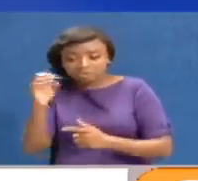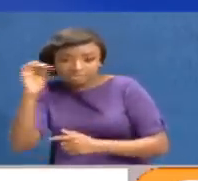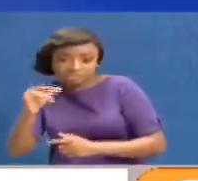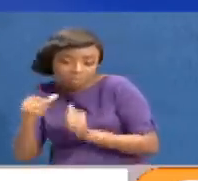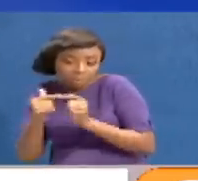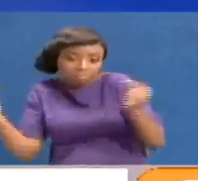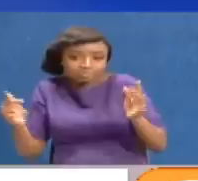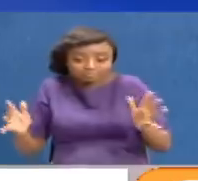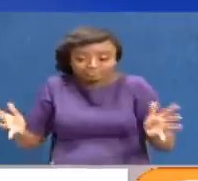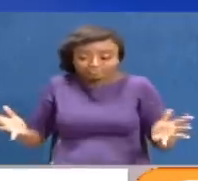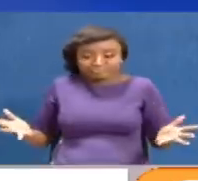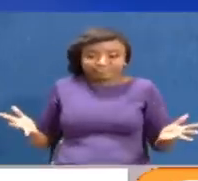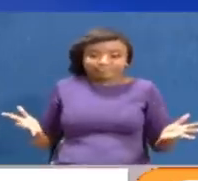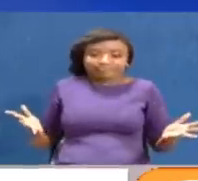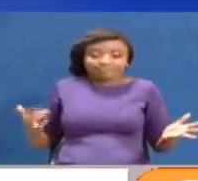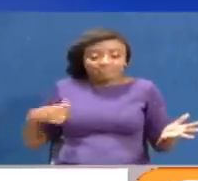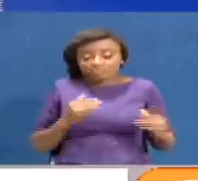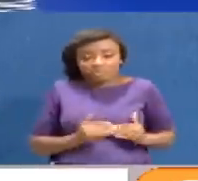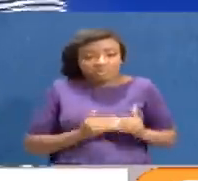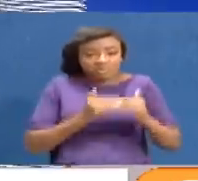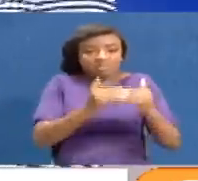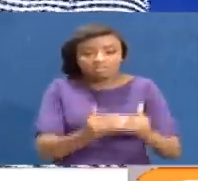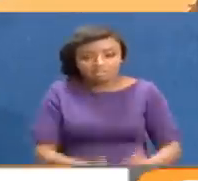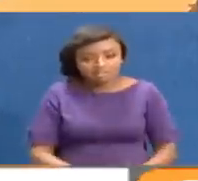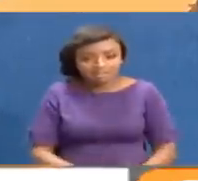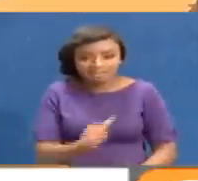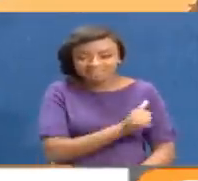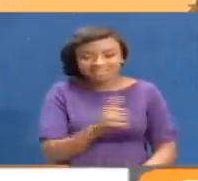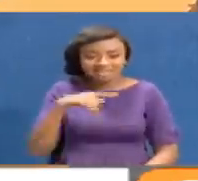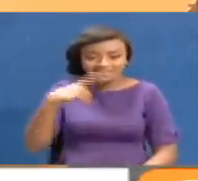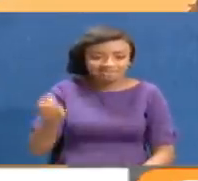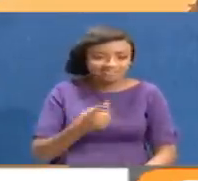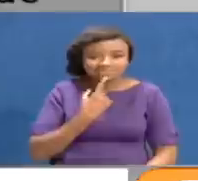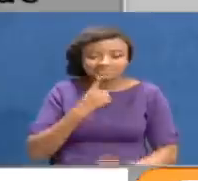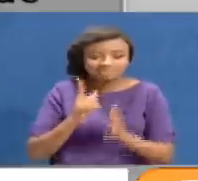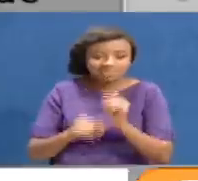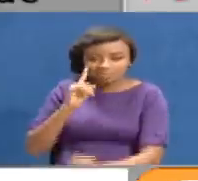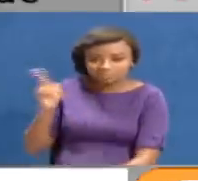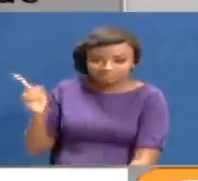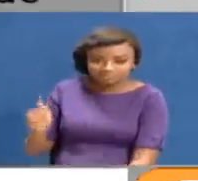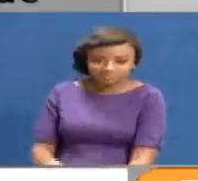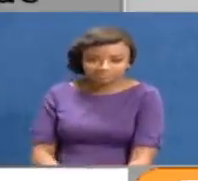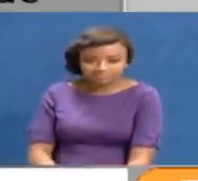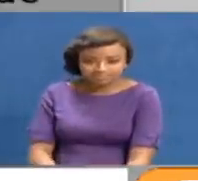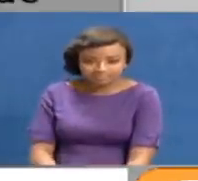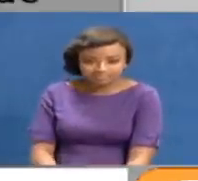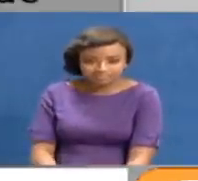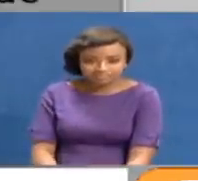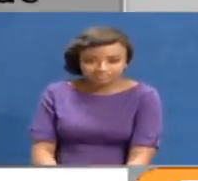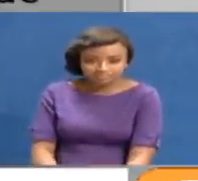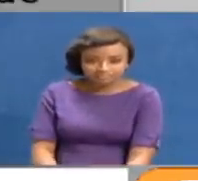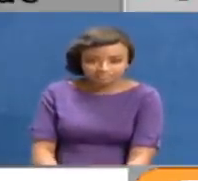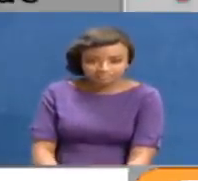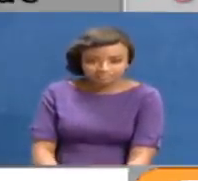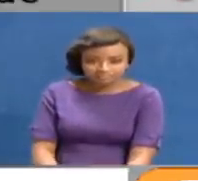oppose, yeah, we'll still have moved. Yeah? Okay. Yeah. Brian Okoth says a shadow docket can be ignored simply by its being